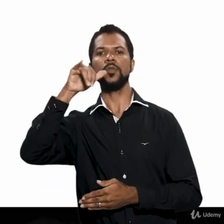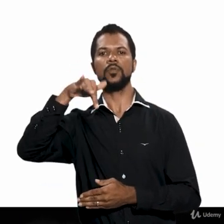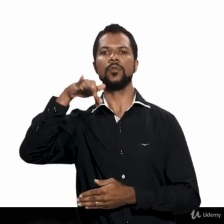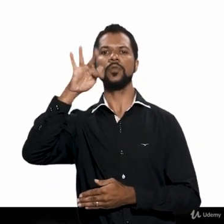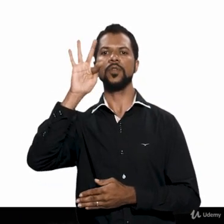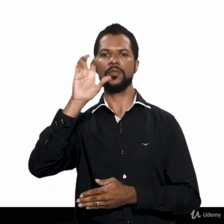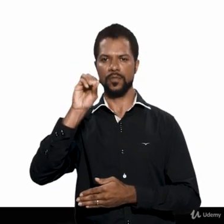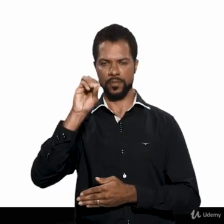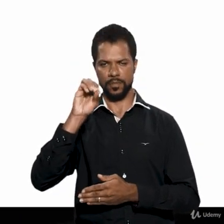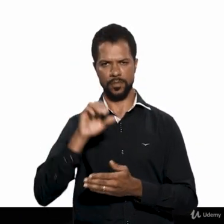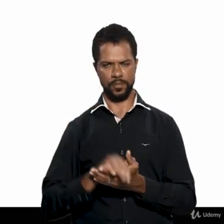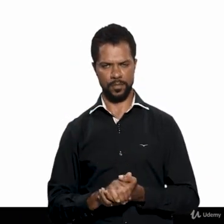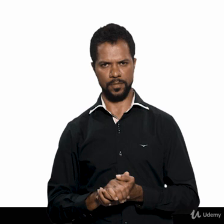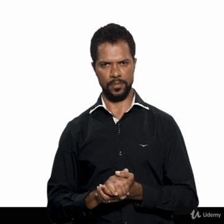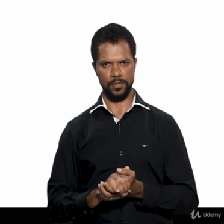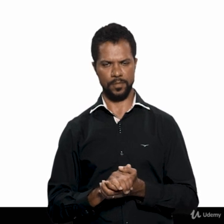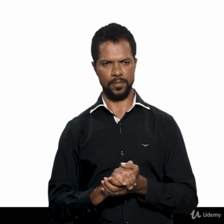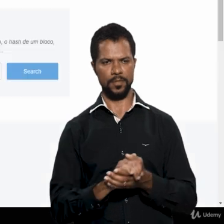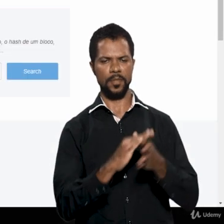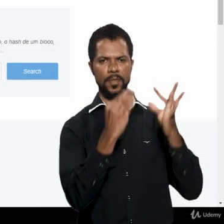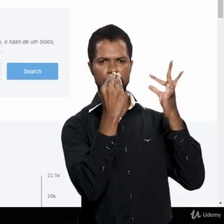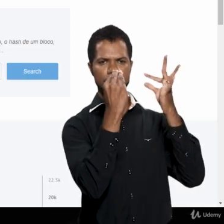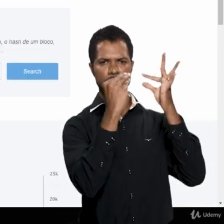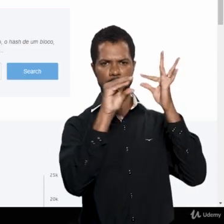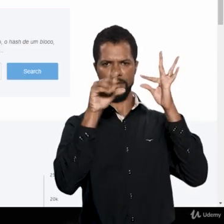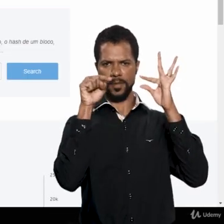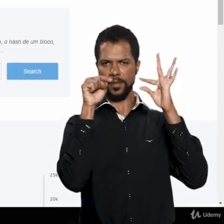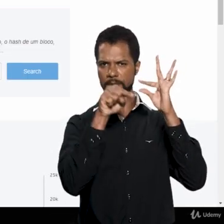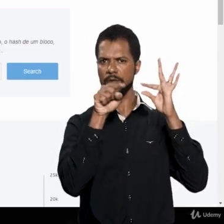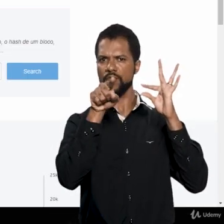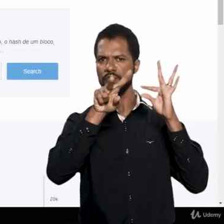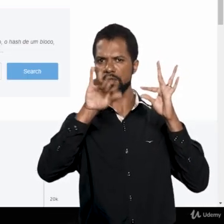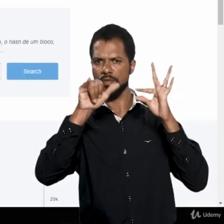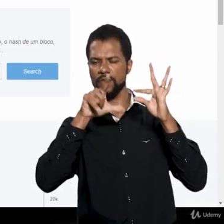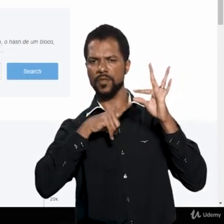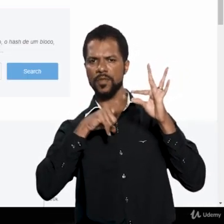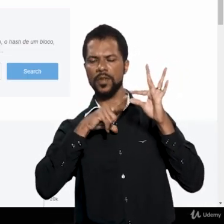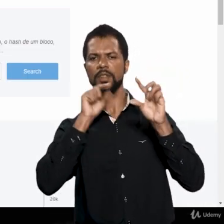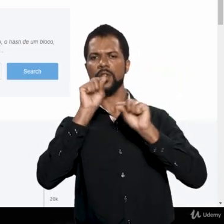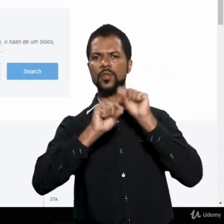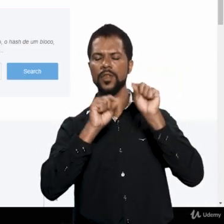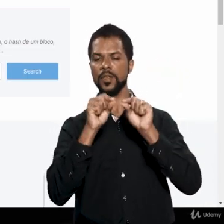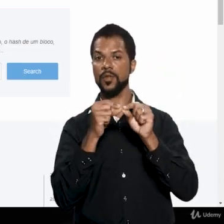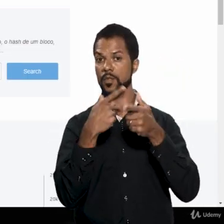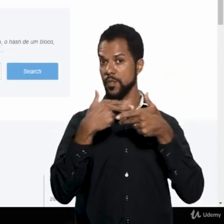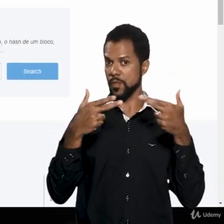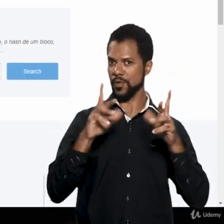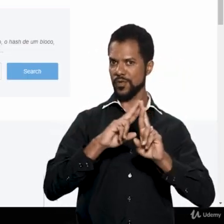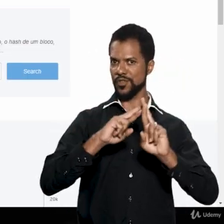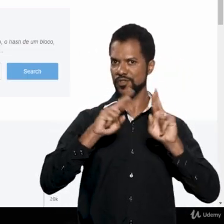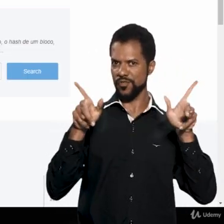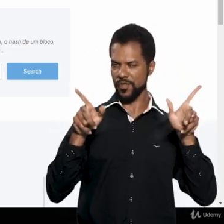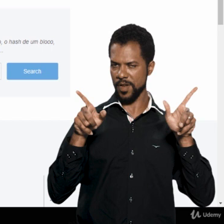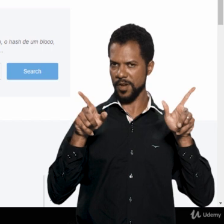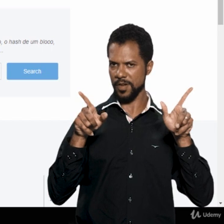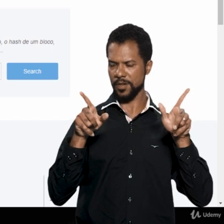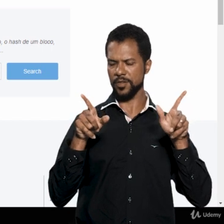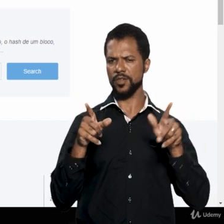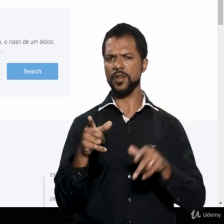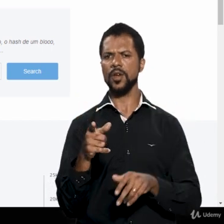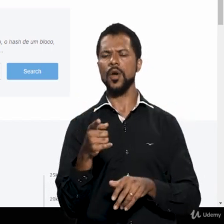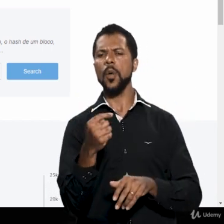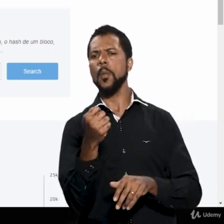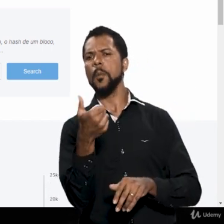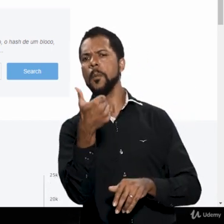Blockchain.info. Blockchain.info. In this wallet, guys, you have an enormous